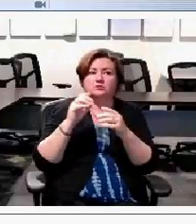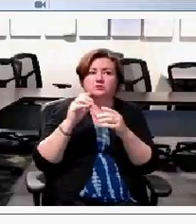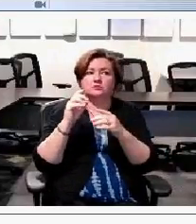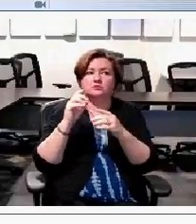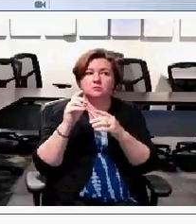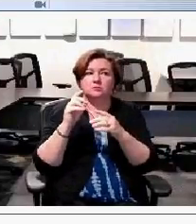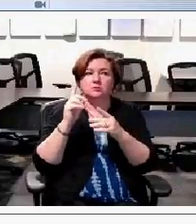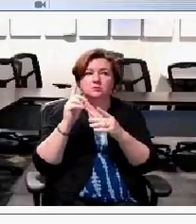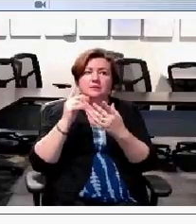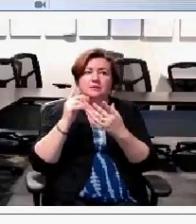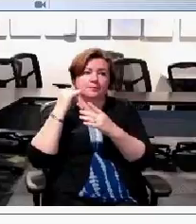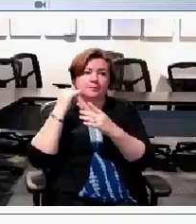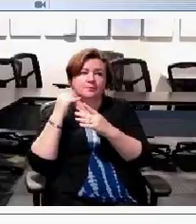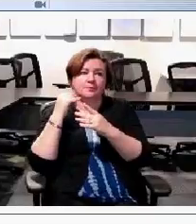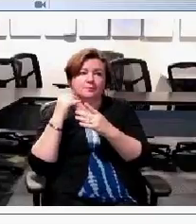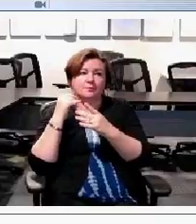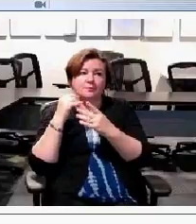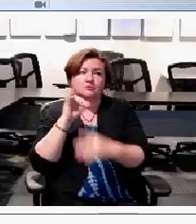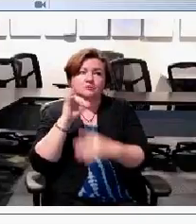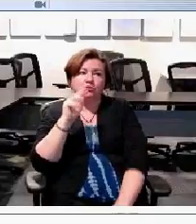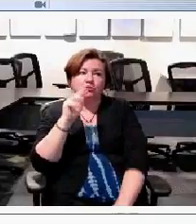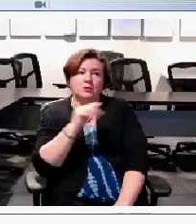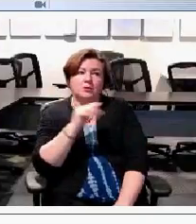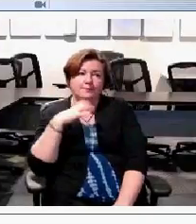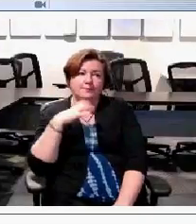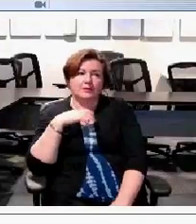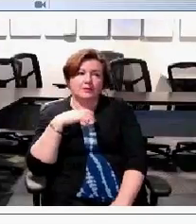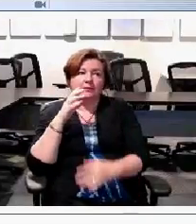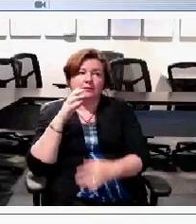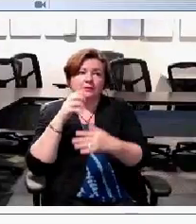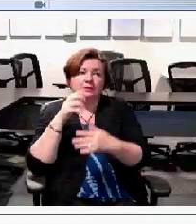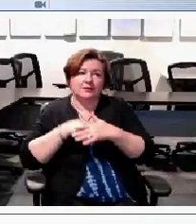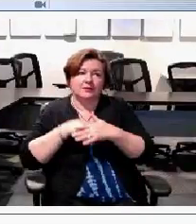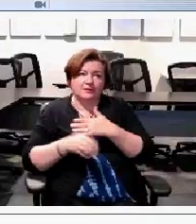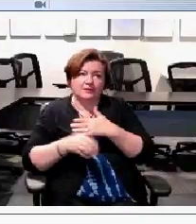and Guidelines for Early Intervention. And I